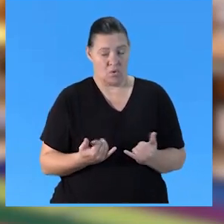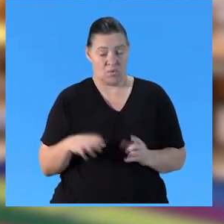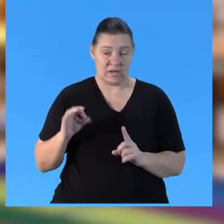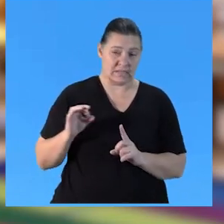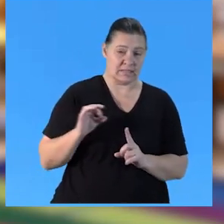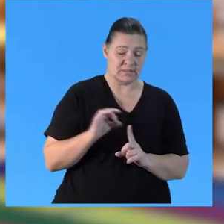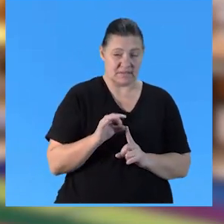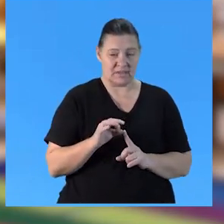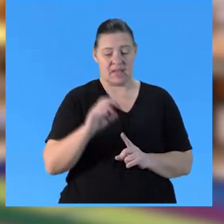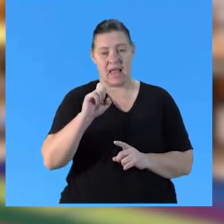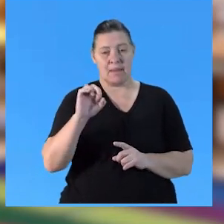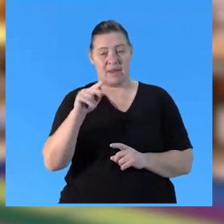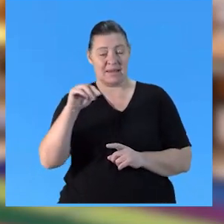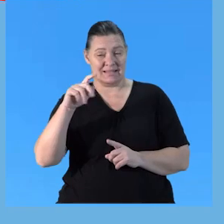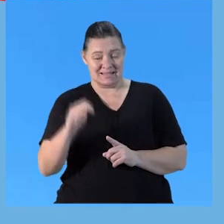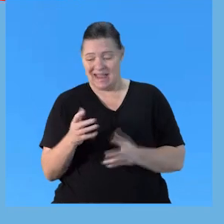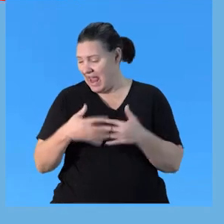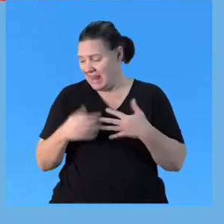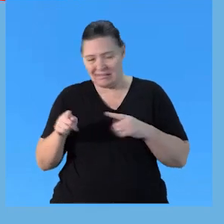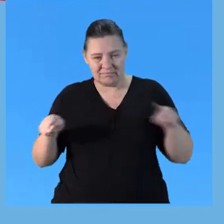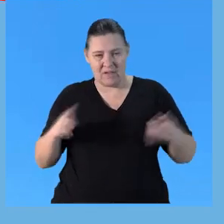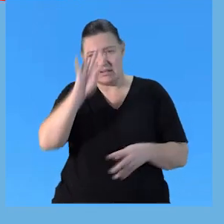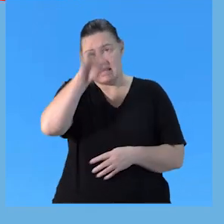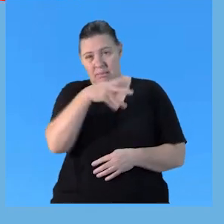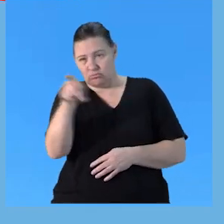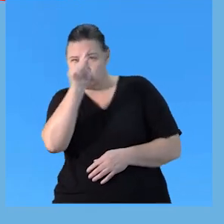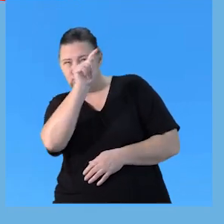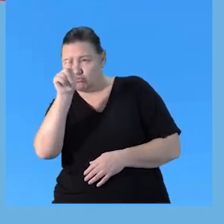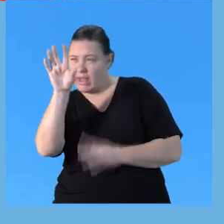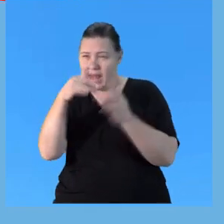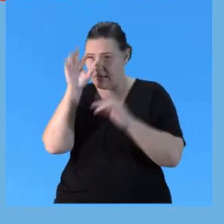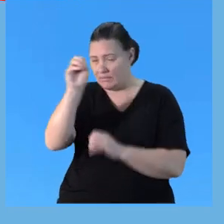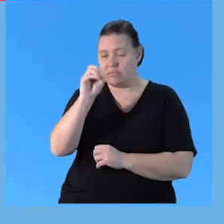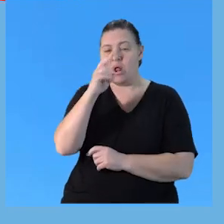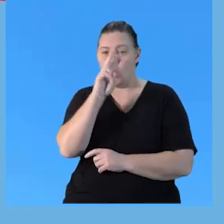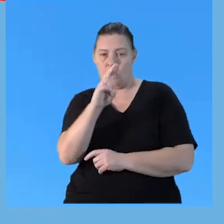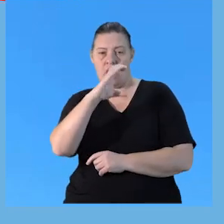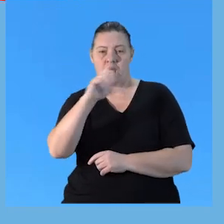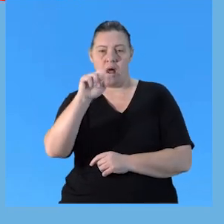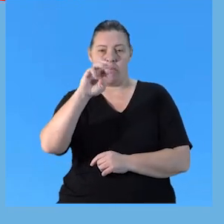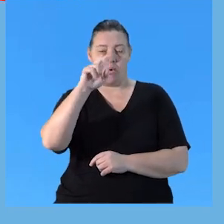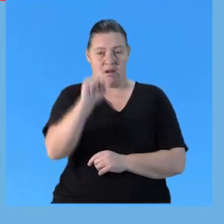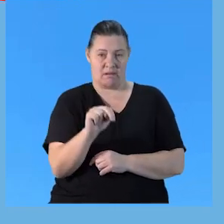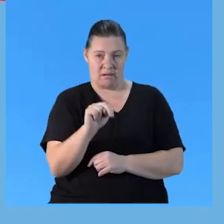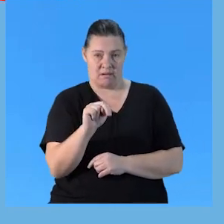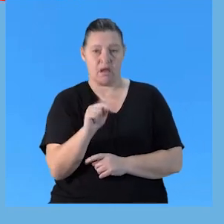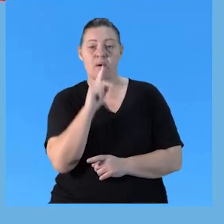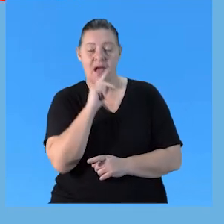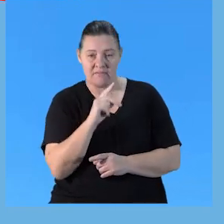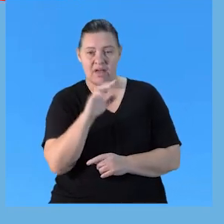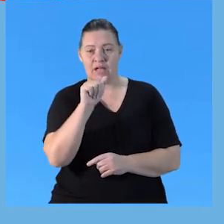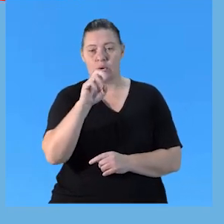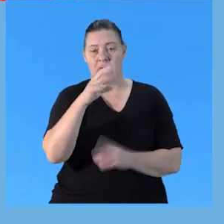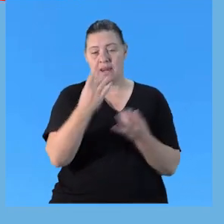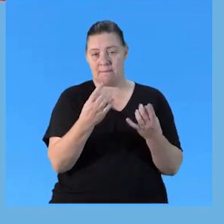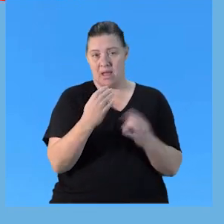the circuit. For a closed circuit, that's us switching on the light. For an open circuit, that's